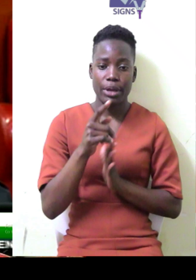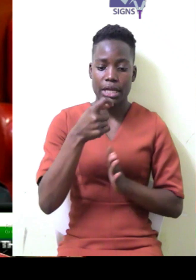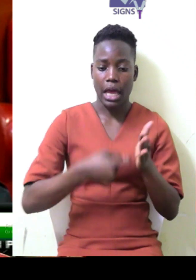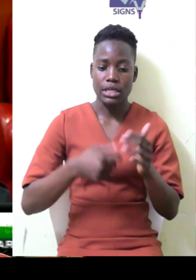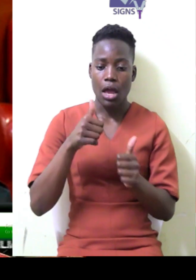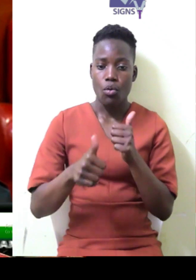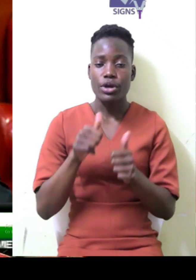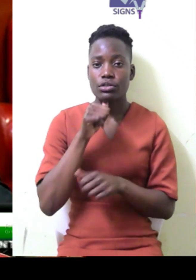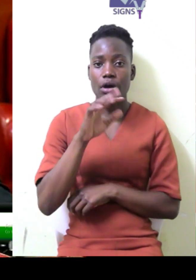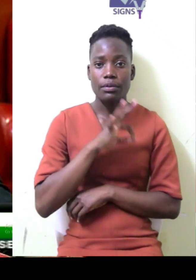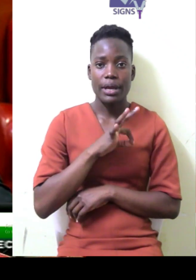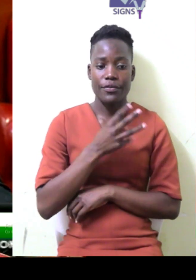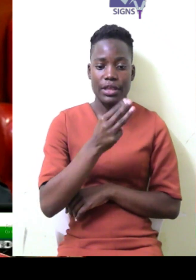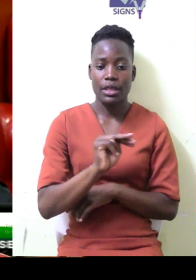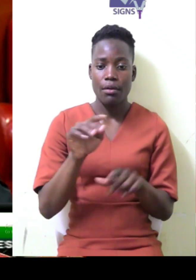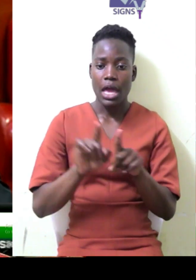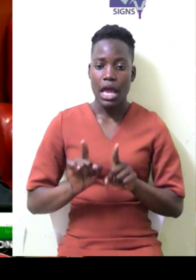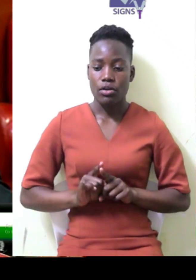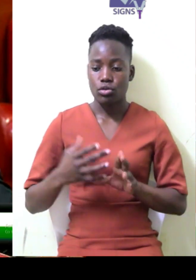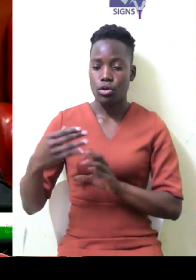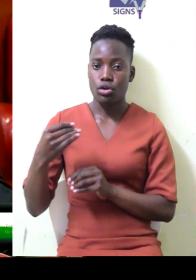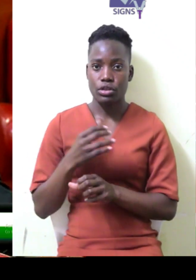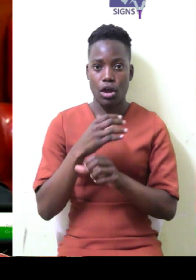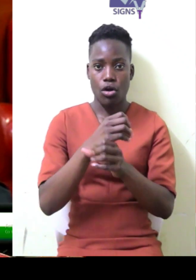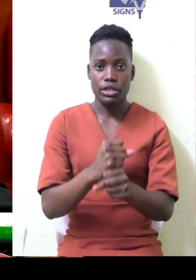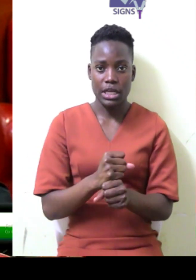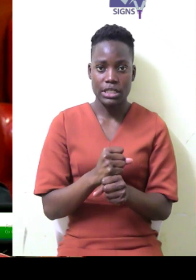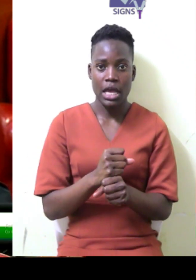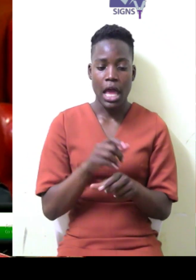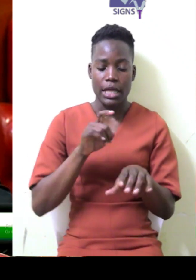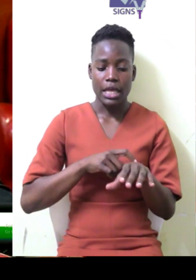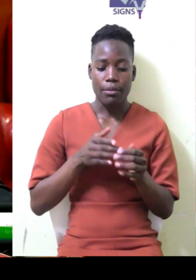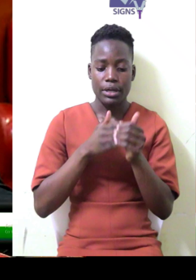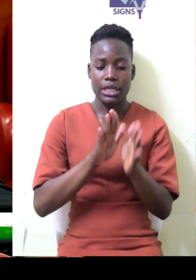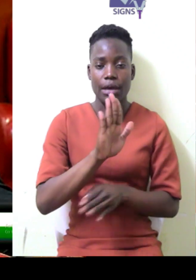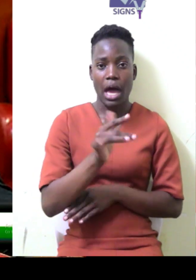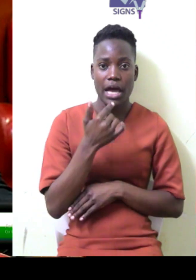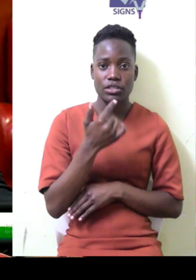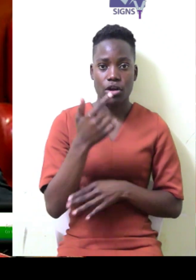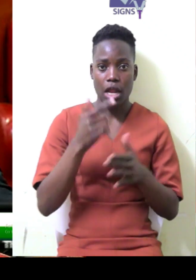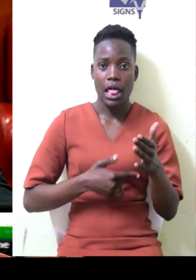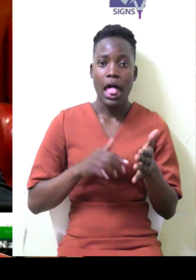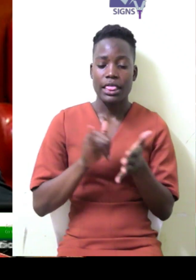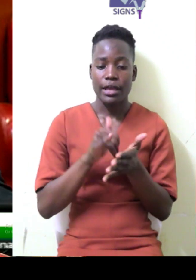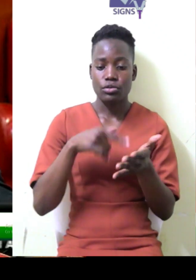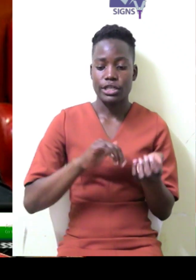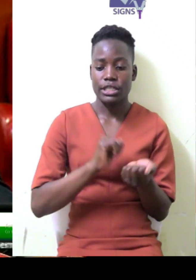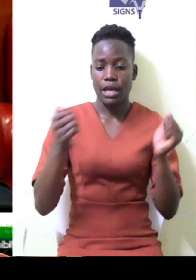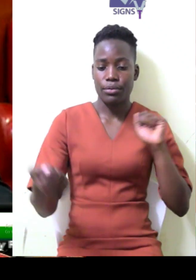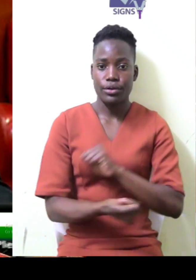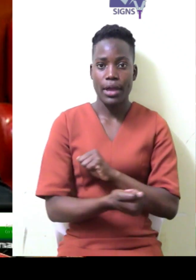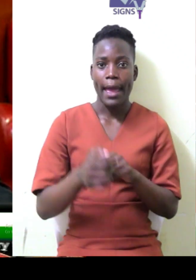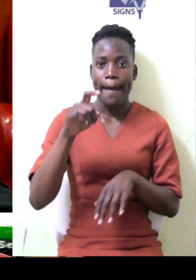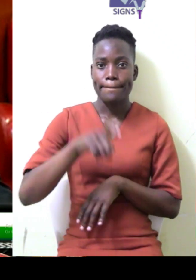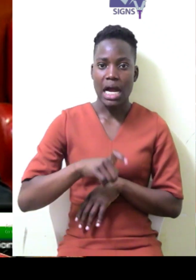will not benefit them and will go to the shareholders, as your leaders have told us. That is servitude. Servitude that we must reject,